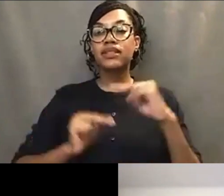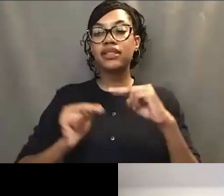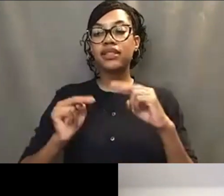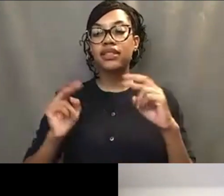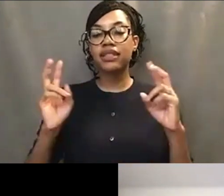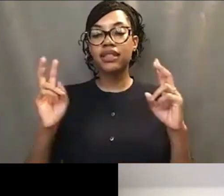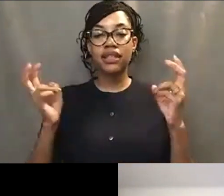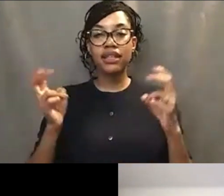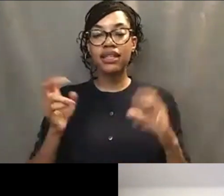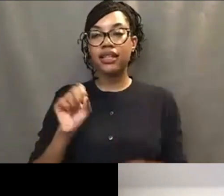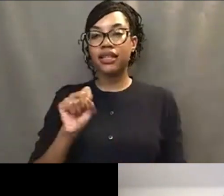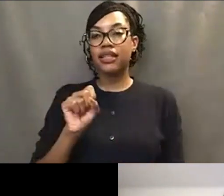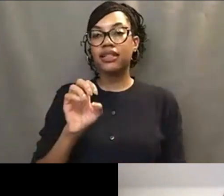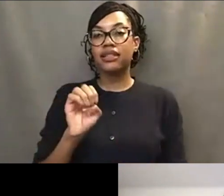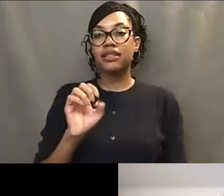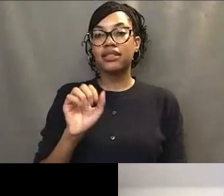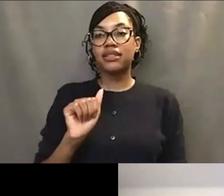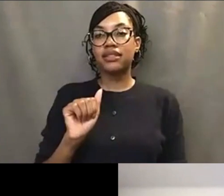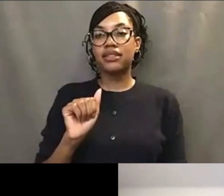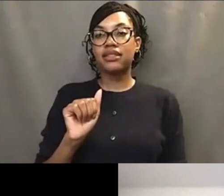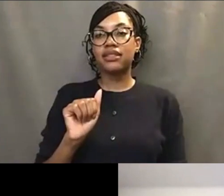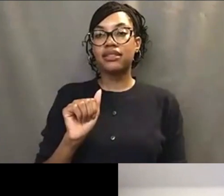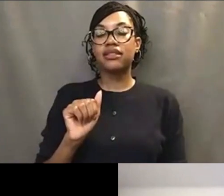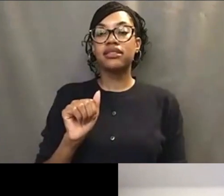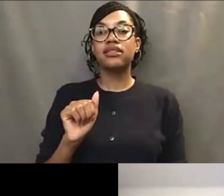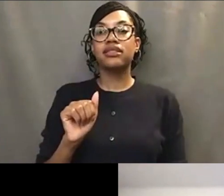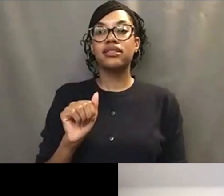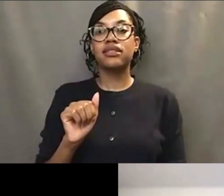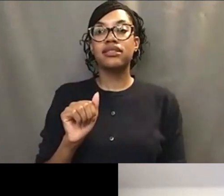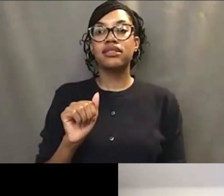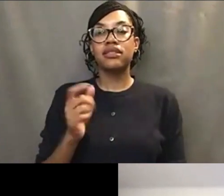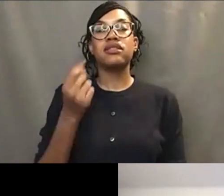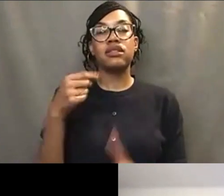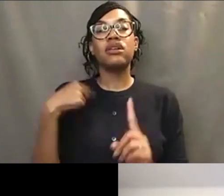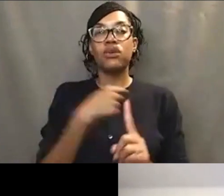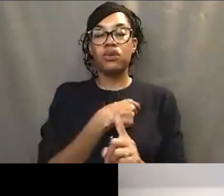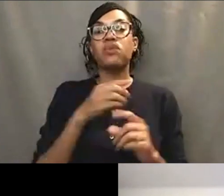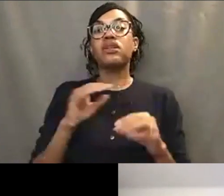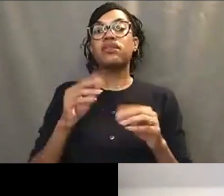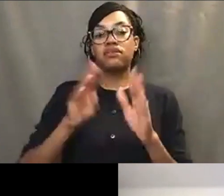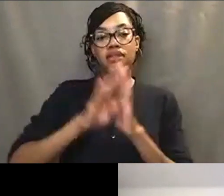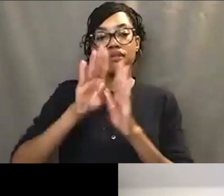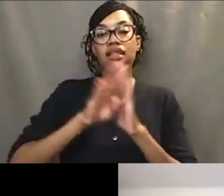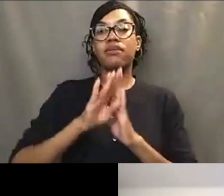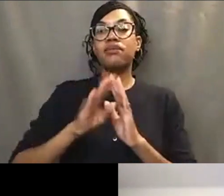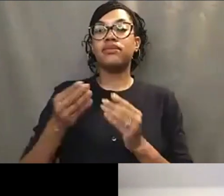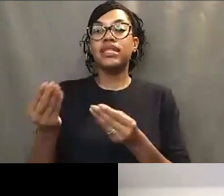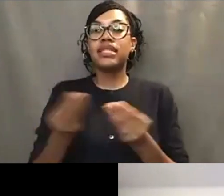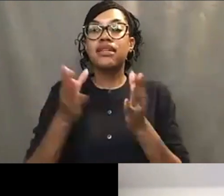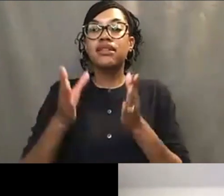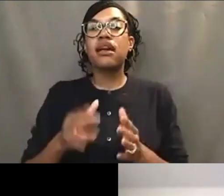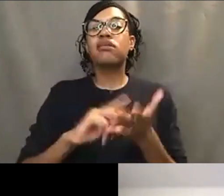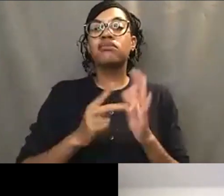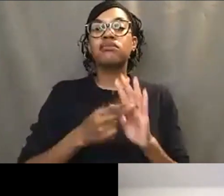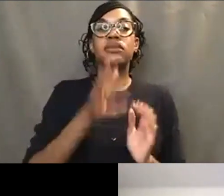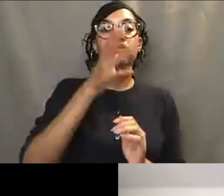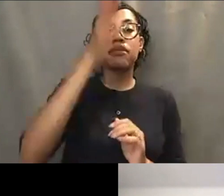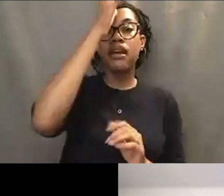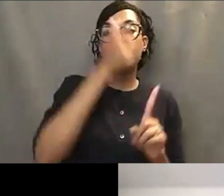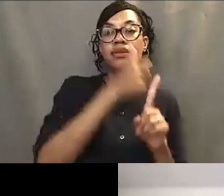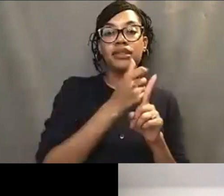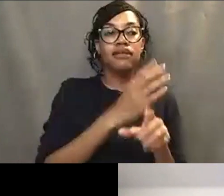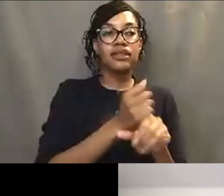CPAL, which is a chapter parent action liaison, so training UTLA members in parent organizing and community organizing